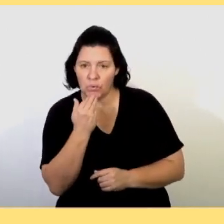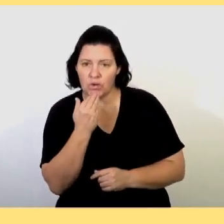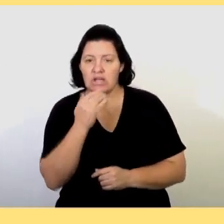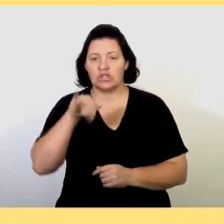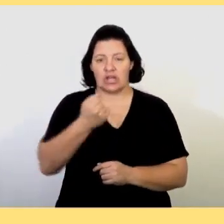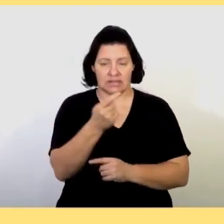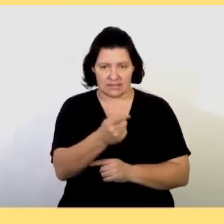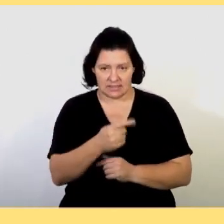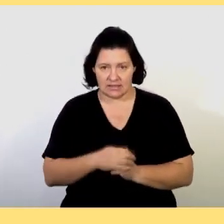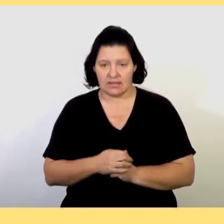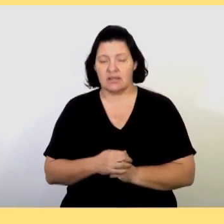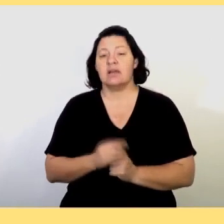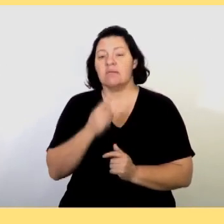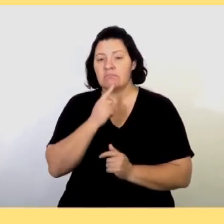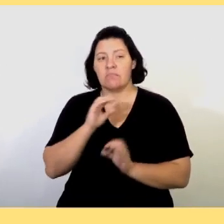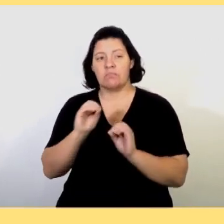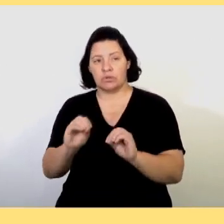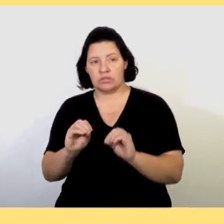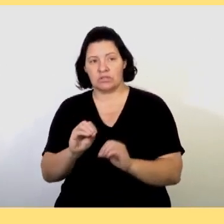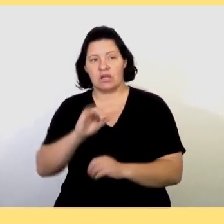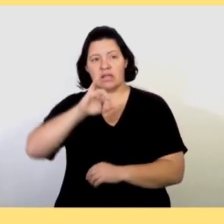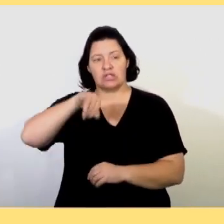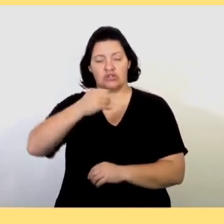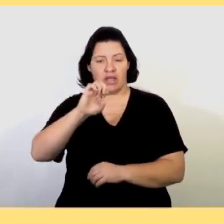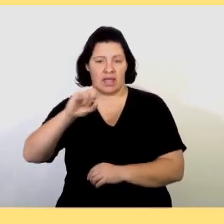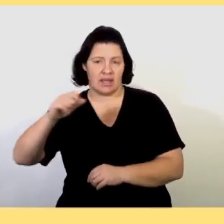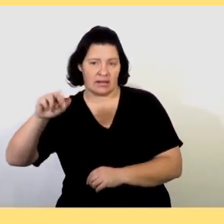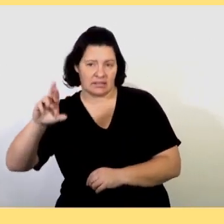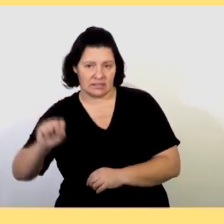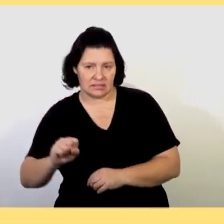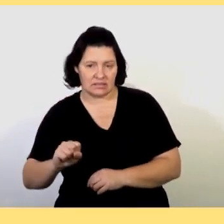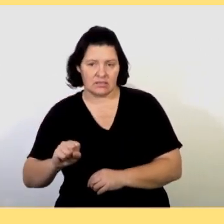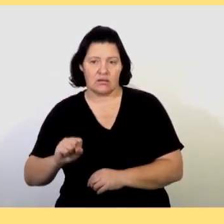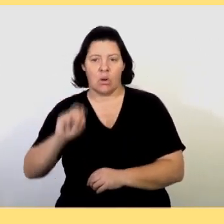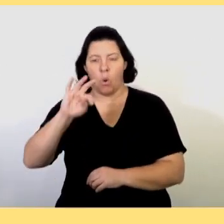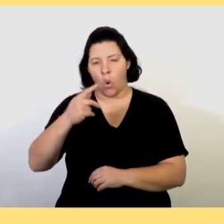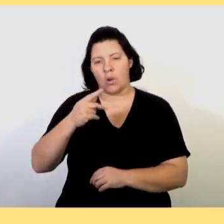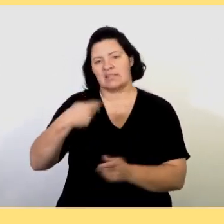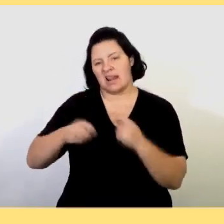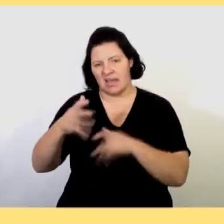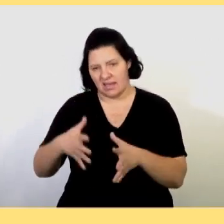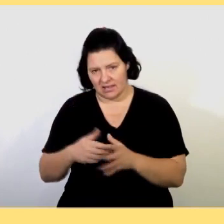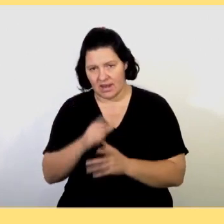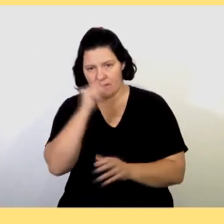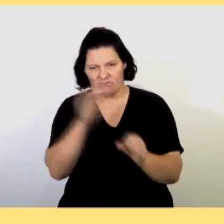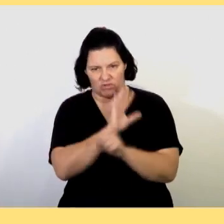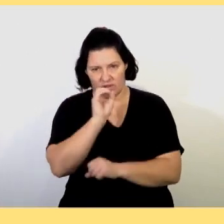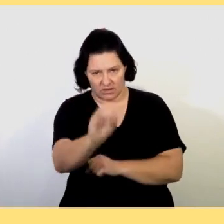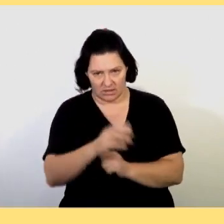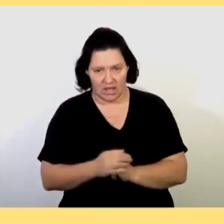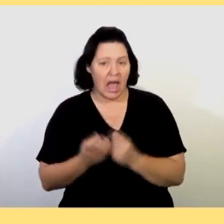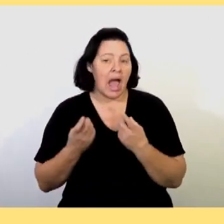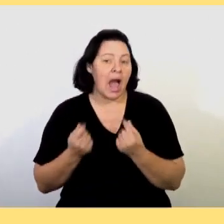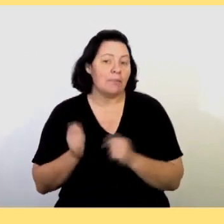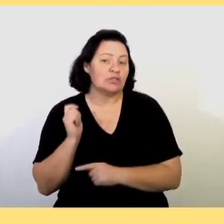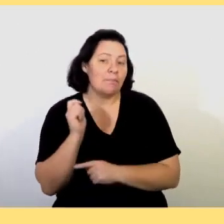pay? Jaggers. So I come here, it is Jaggers Wholesalers. Jaggers Wholesalers.